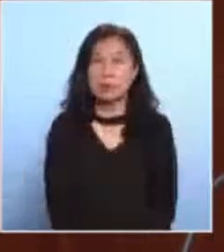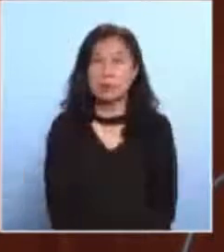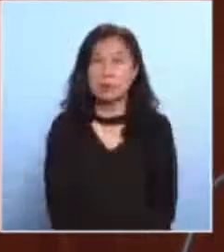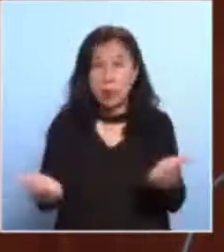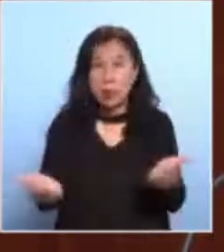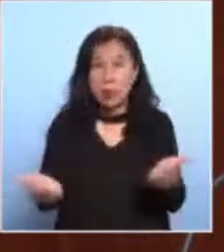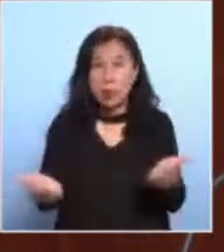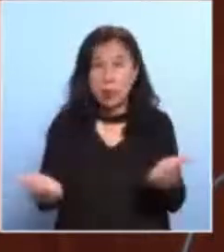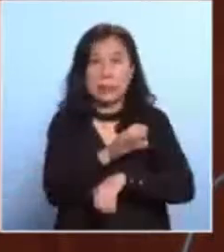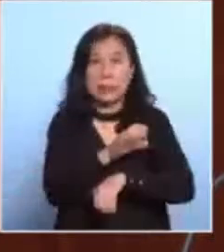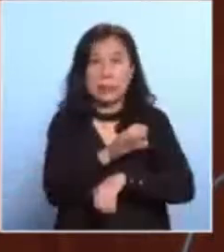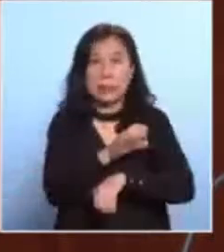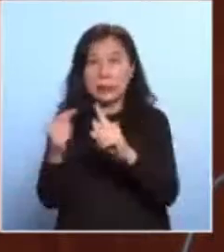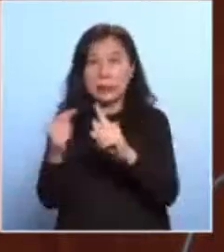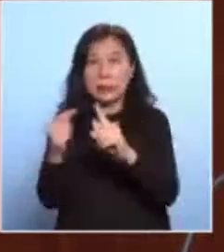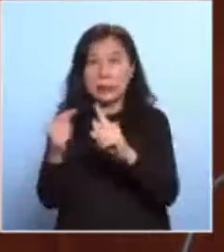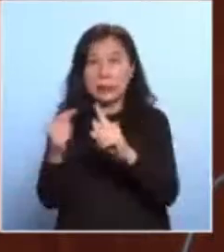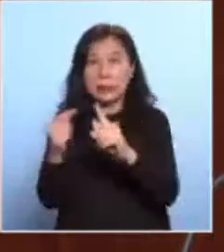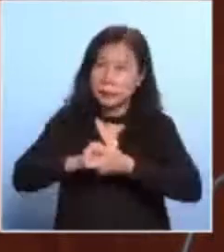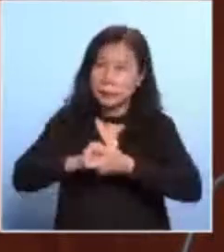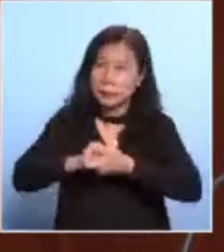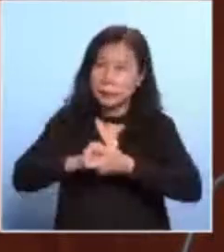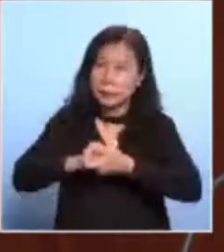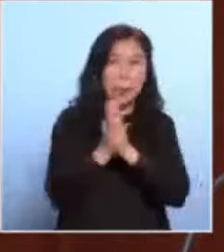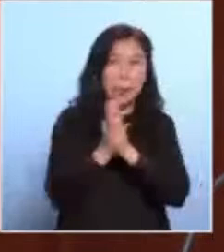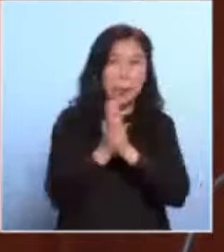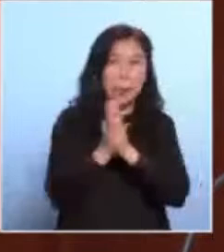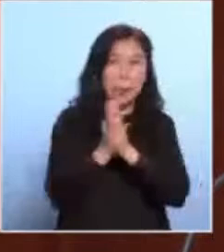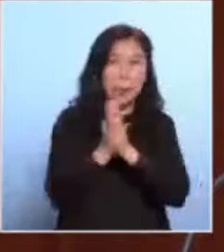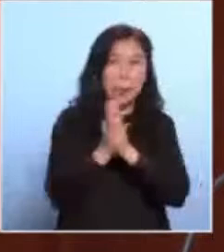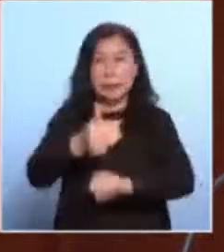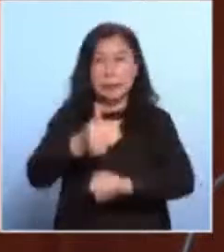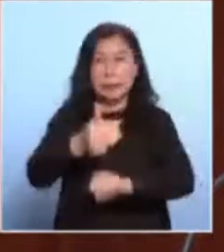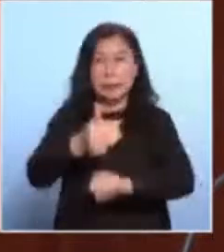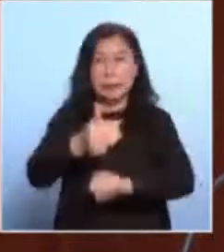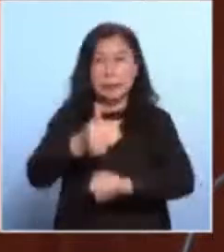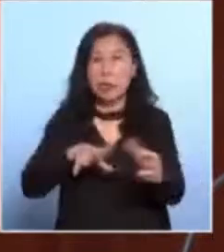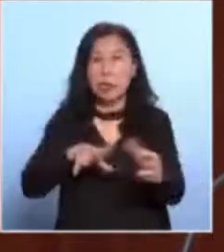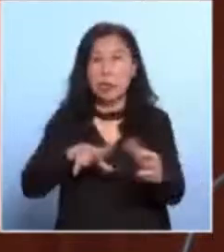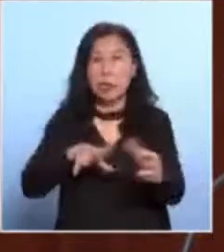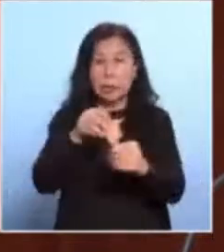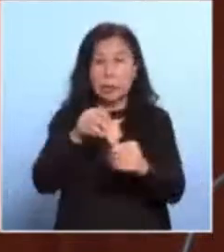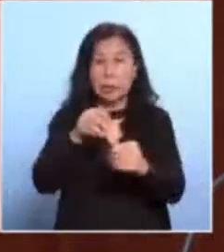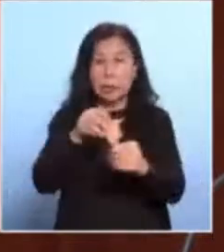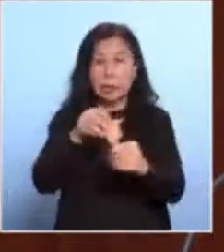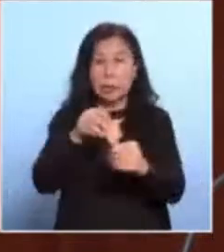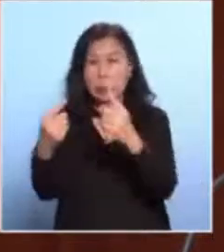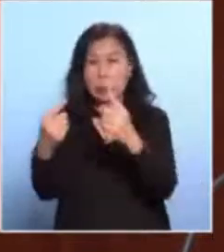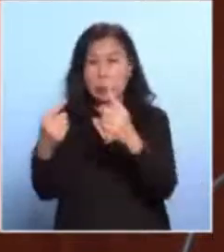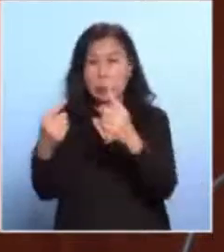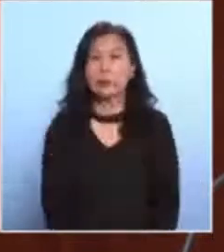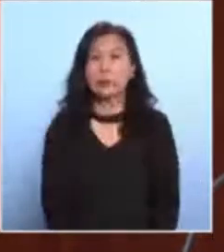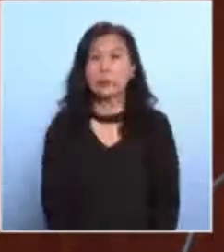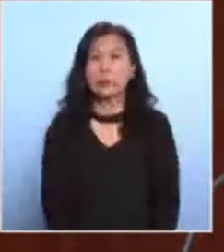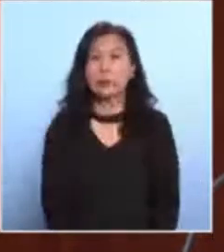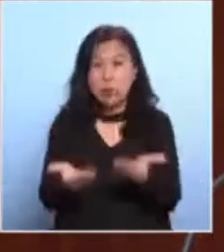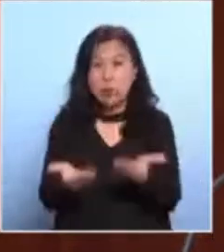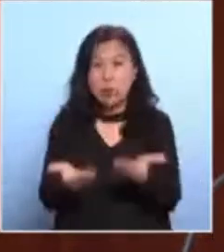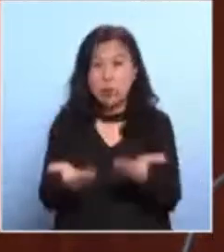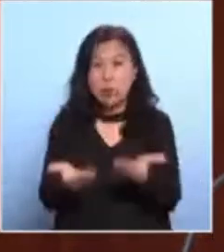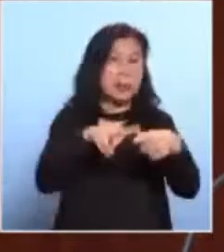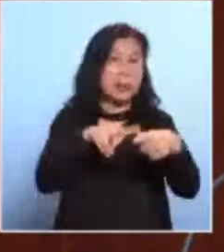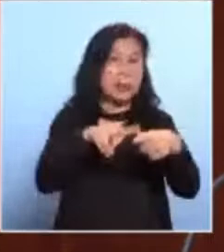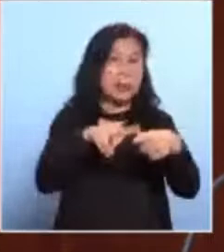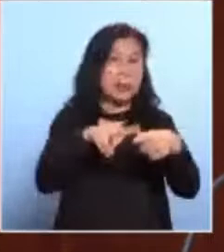all walks of life to show their empathy, support, and care for carers. In the first year, under